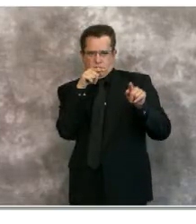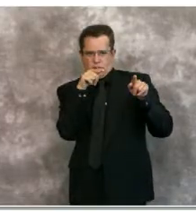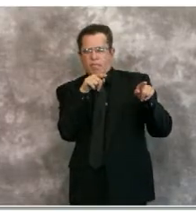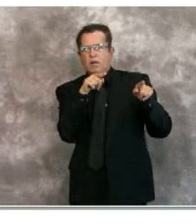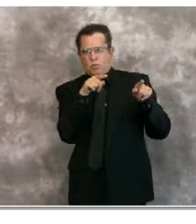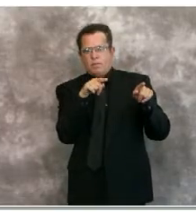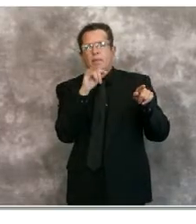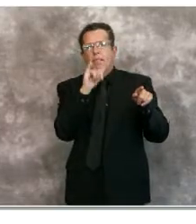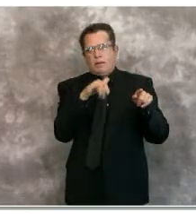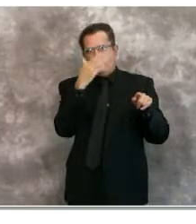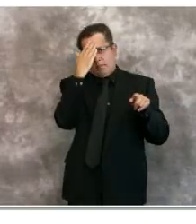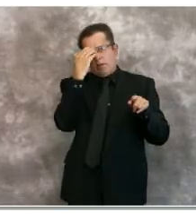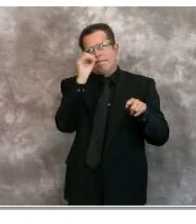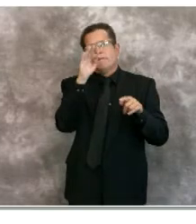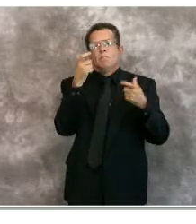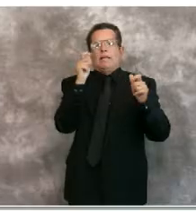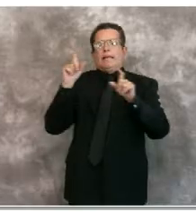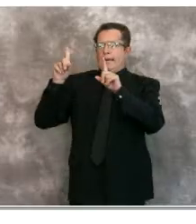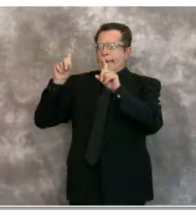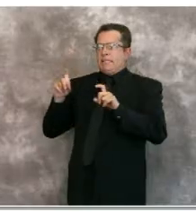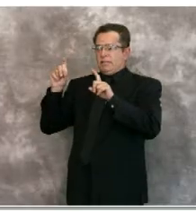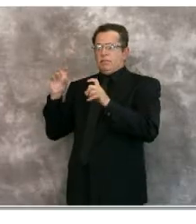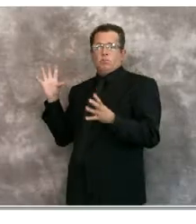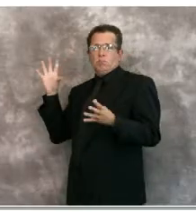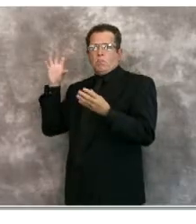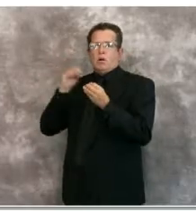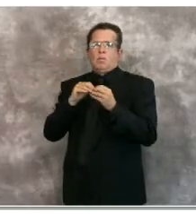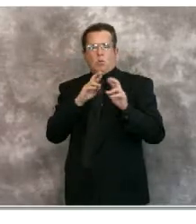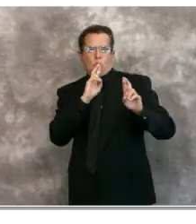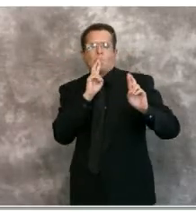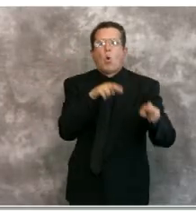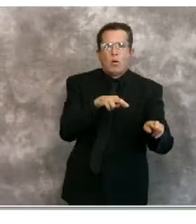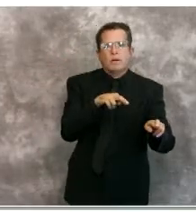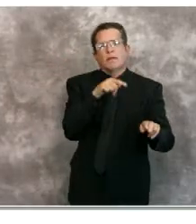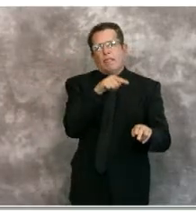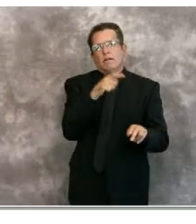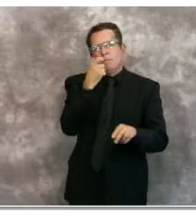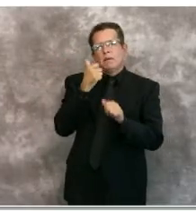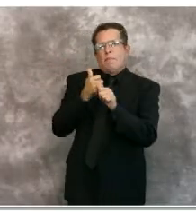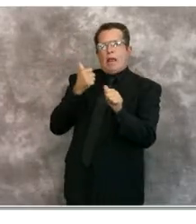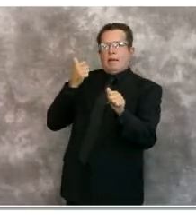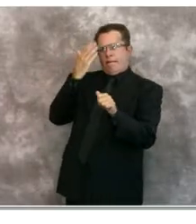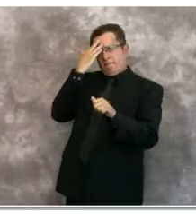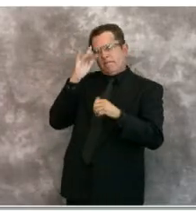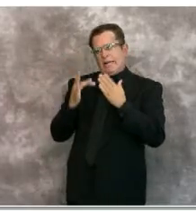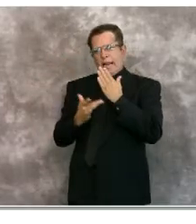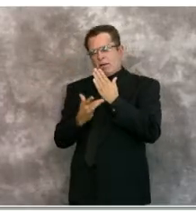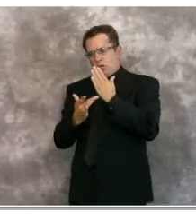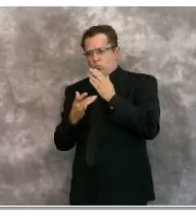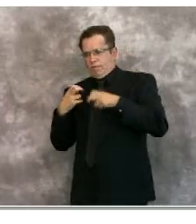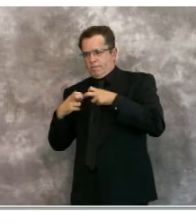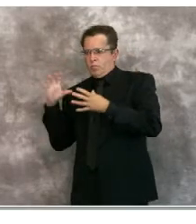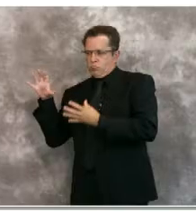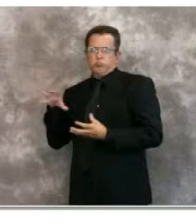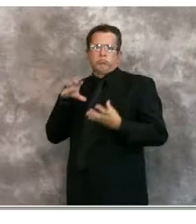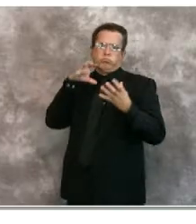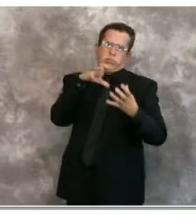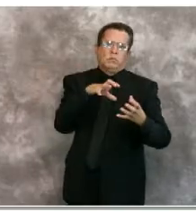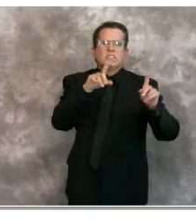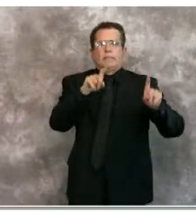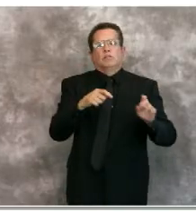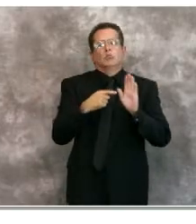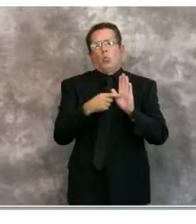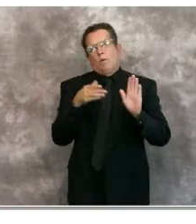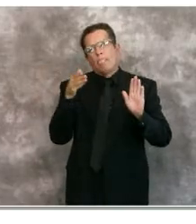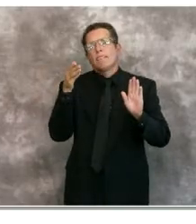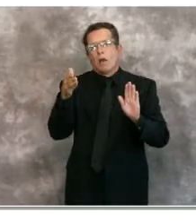the increased batches of tests and the delay due to our technical difficulties. So in this particular